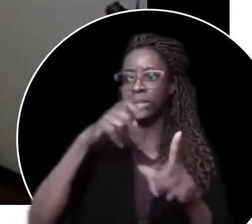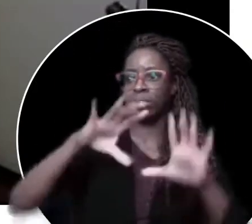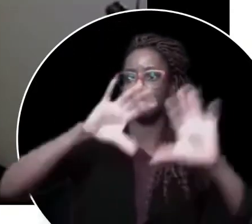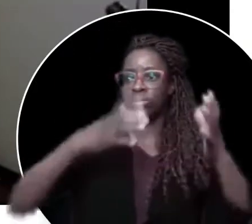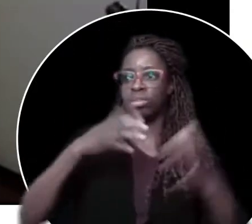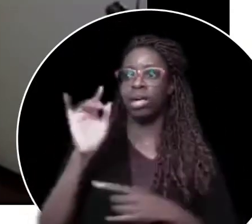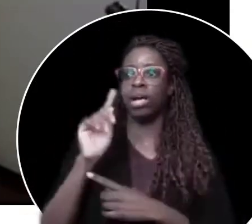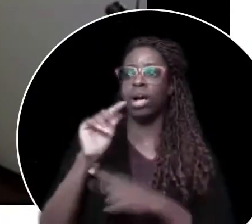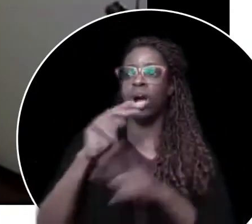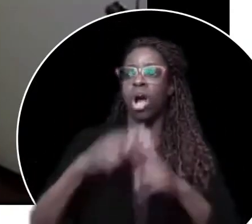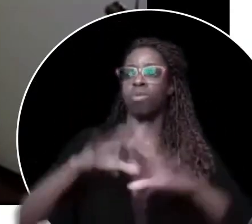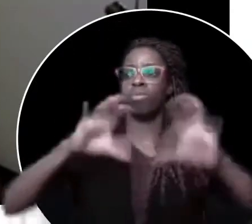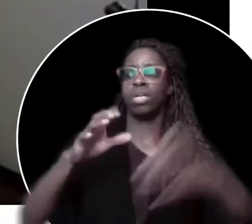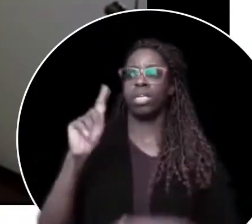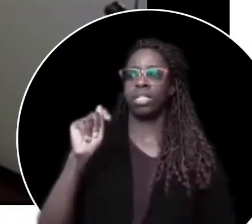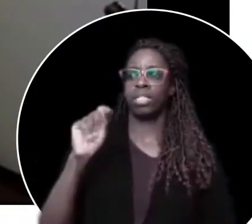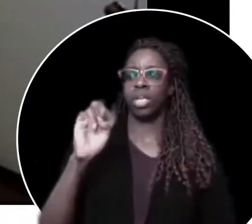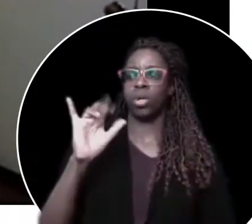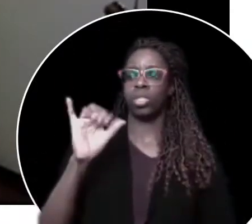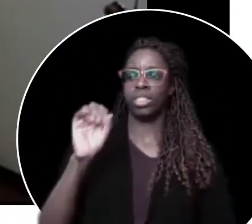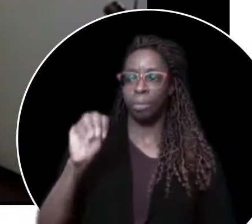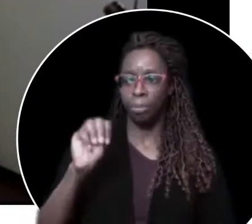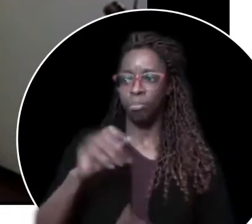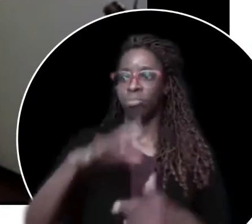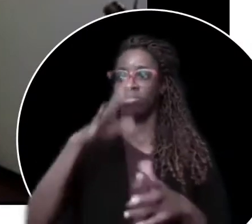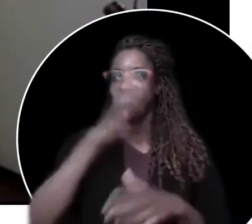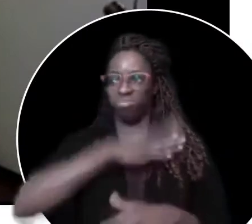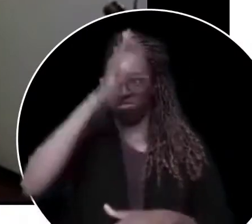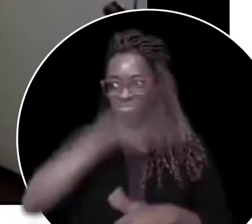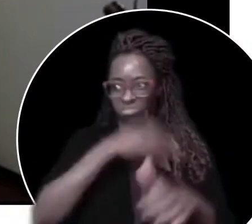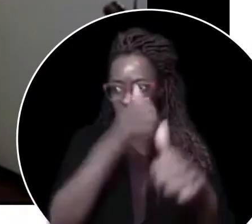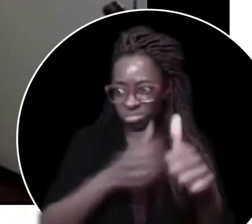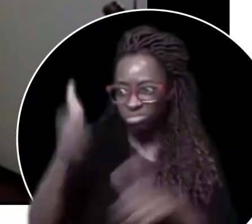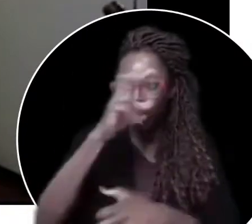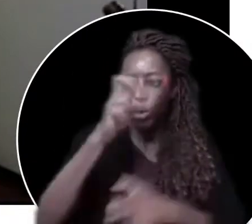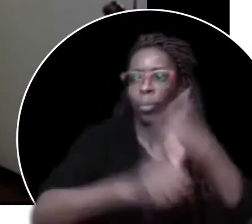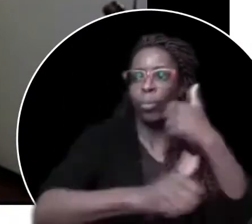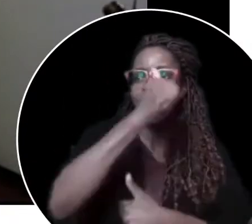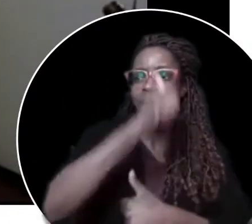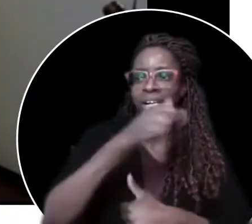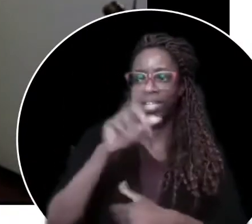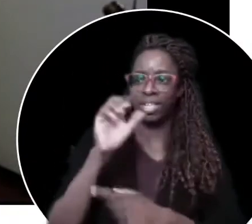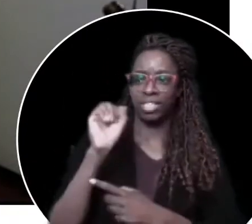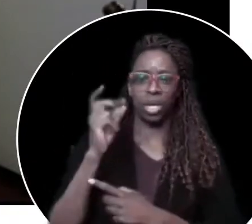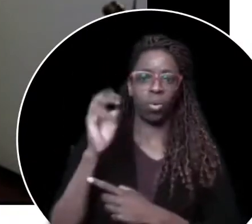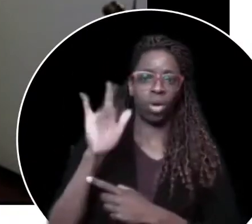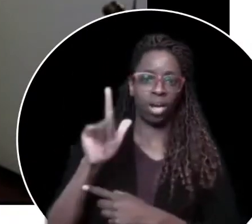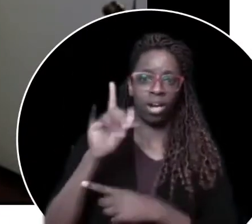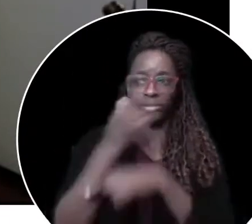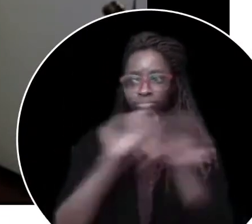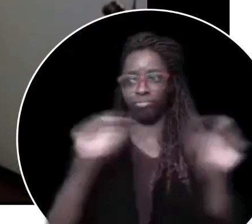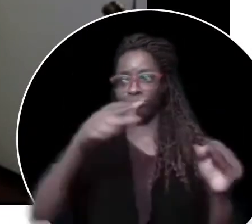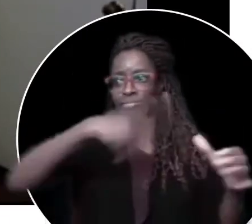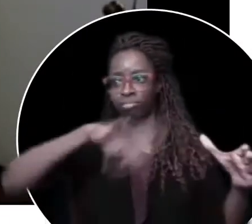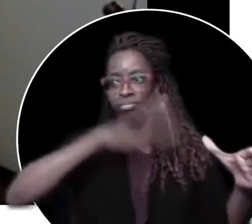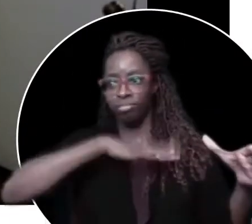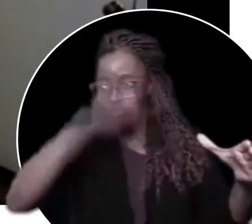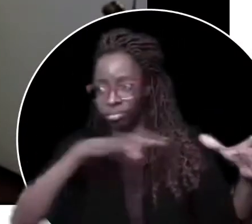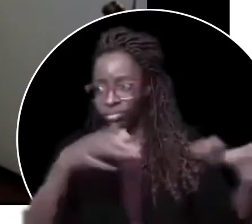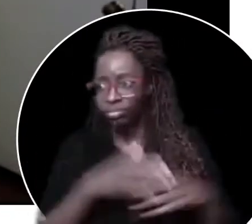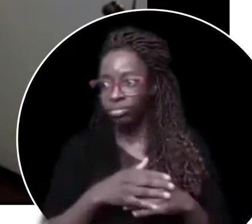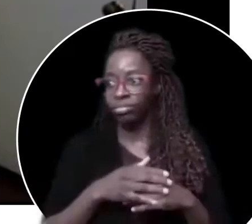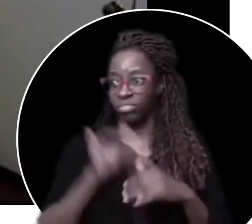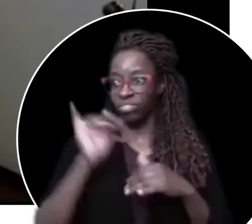concerned about gender or sexual equality while banning Muslims from entering the country. This